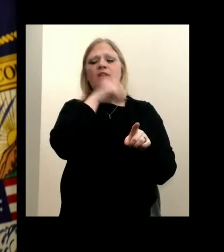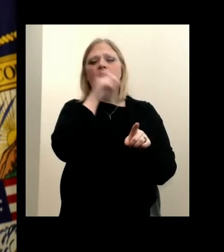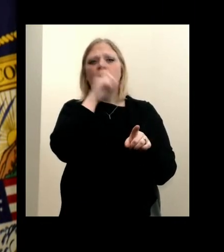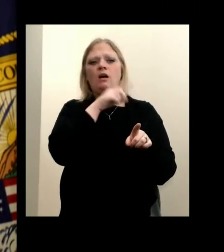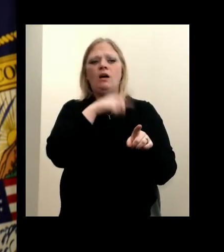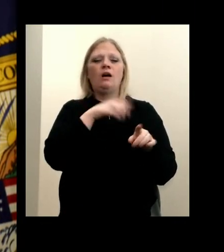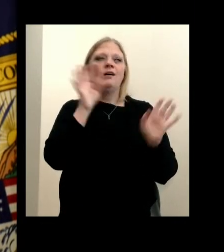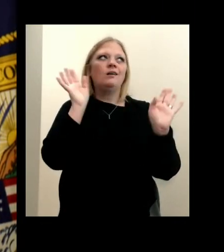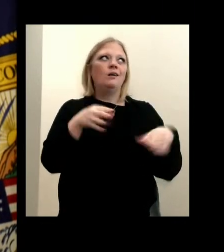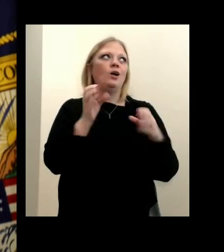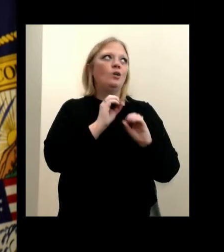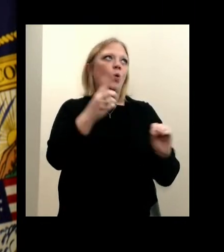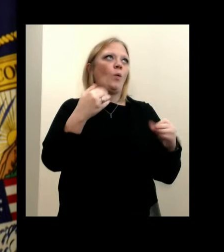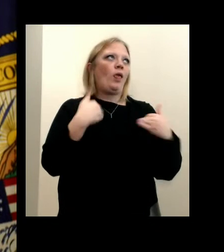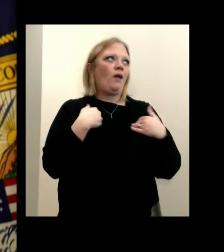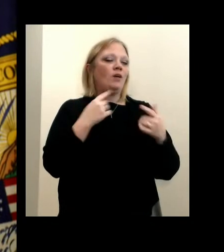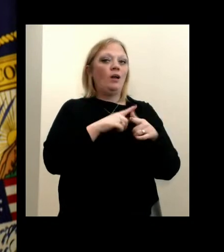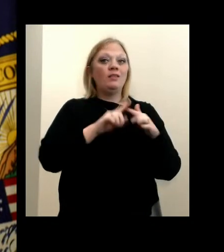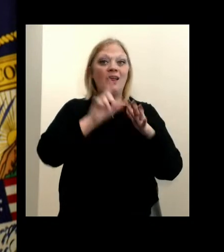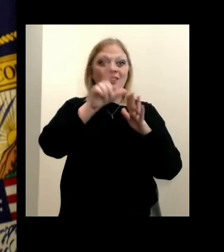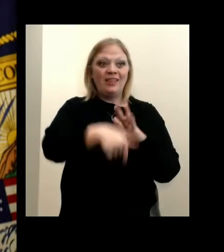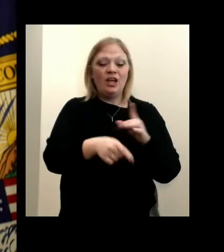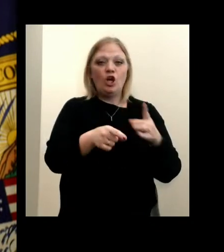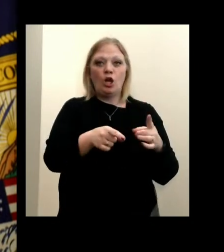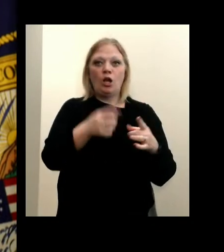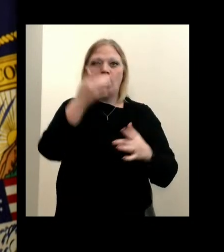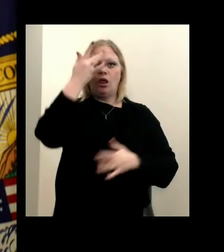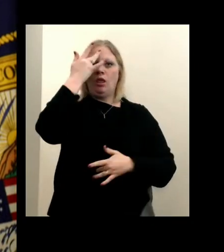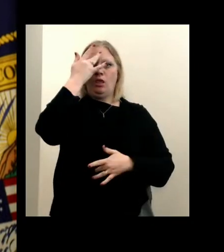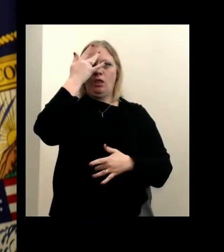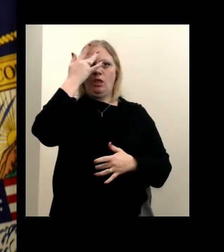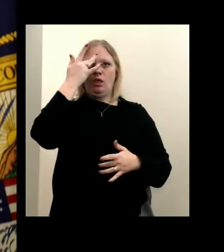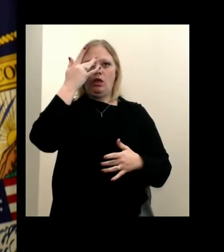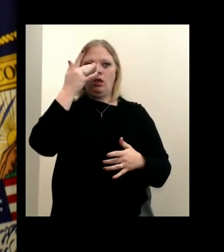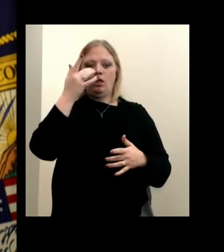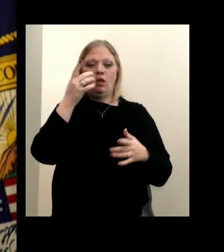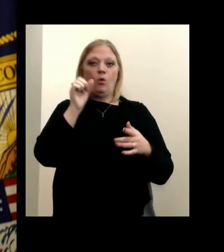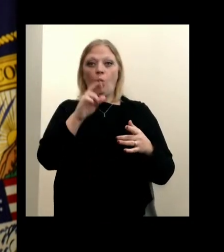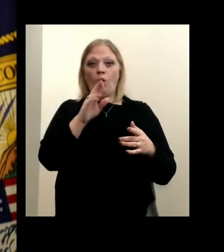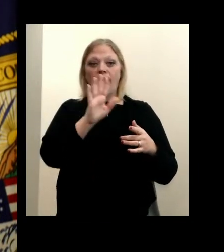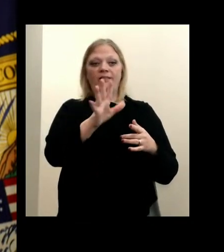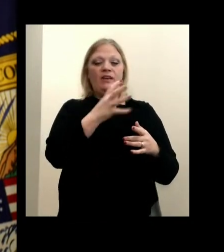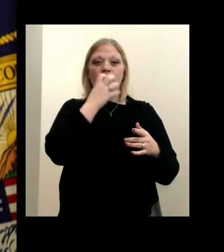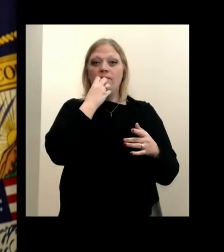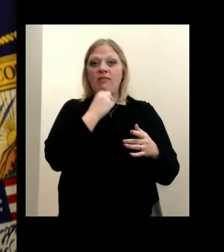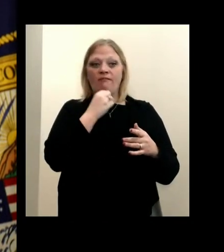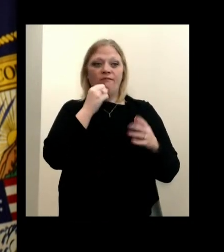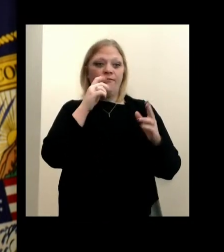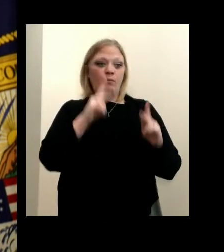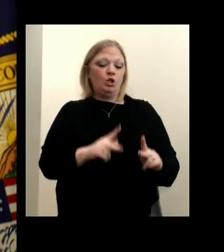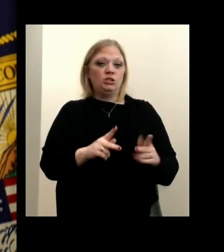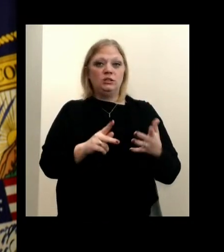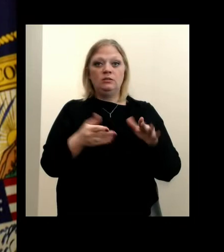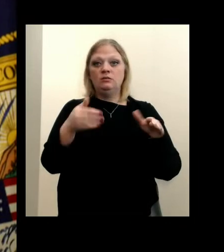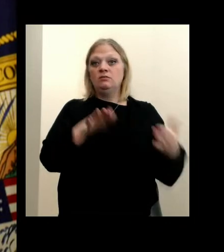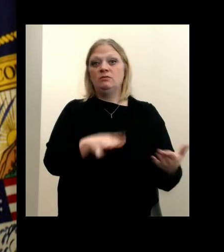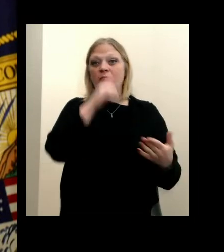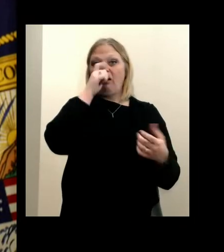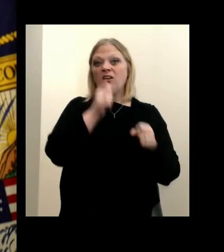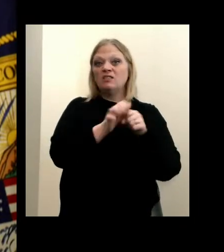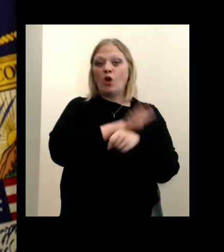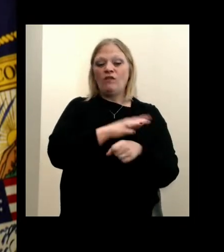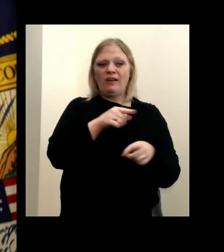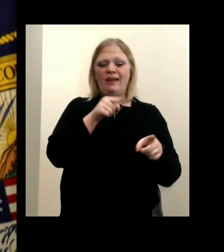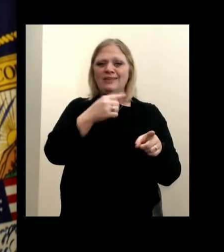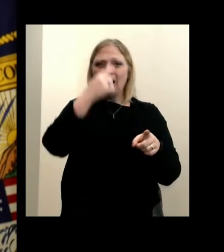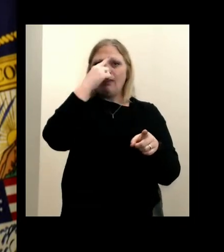they caught it themselves and were very ill, or have lost a loved one as a result of COVID-19